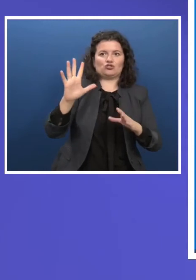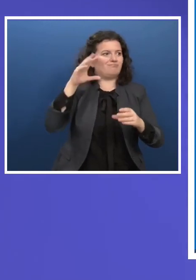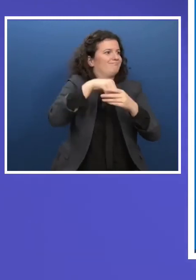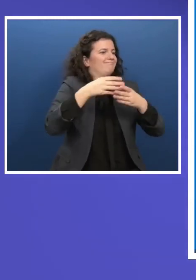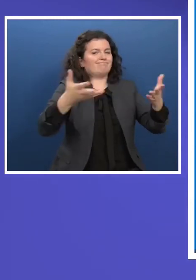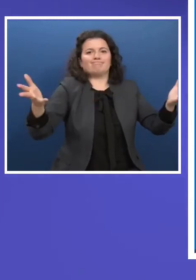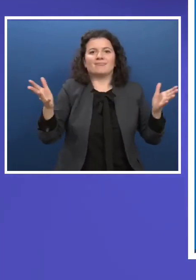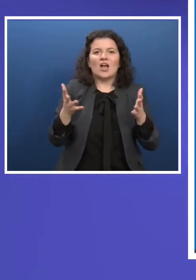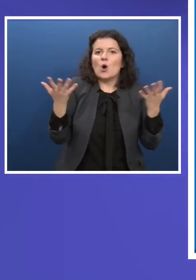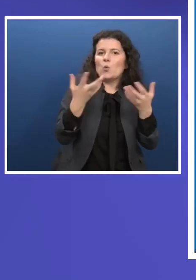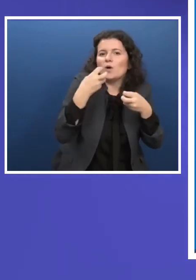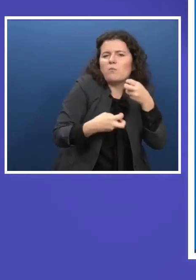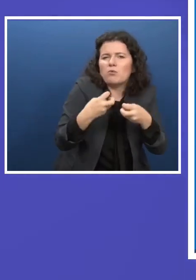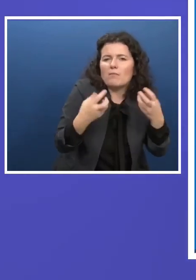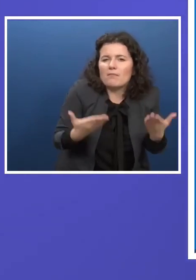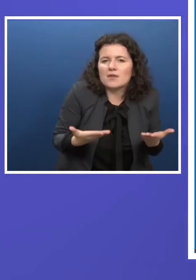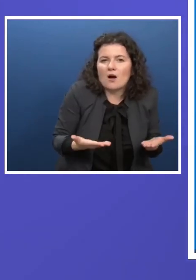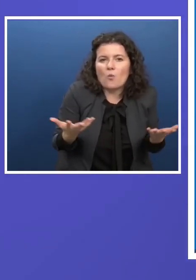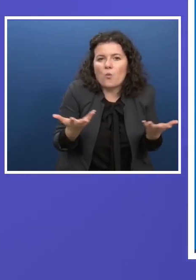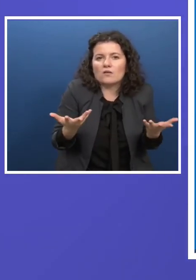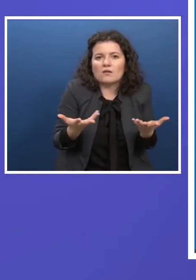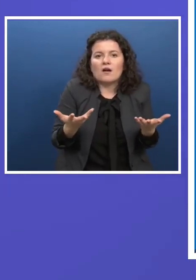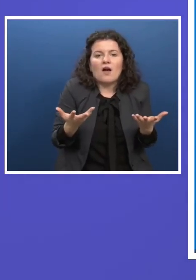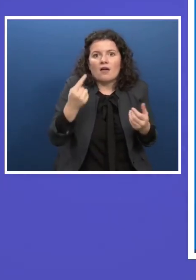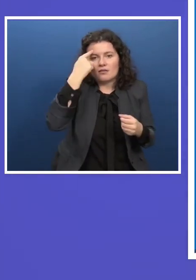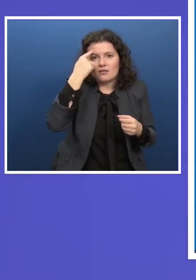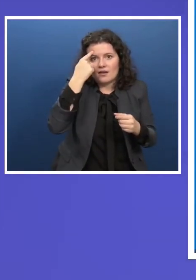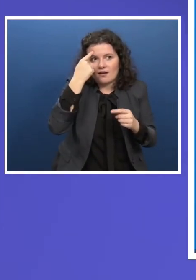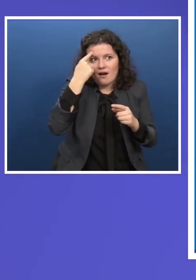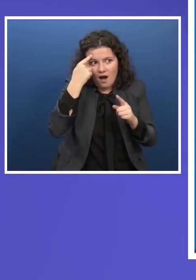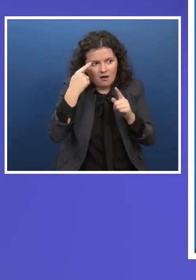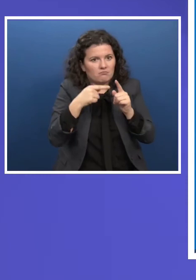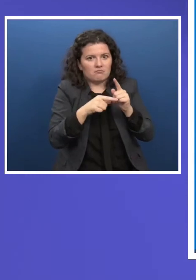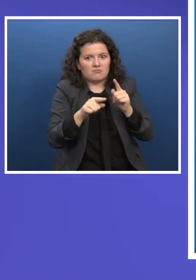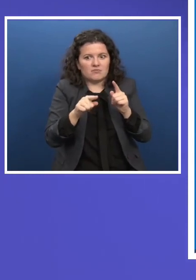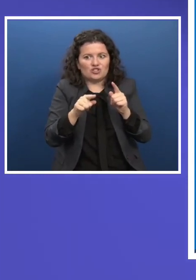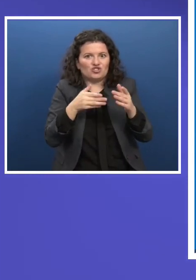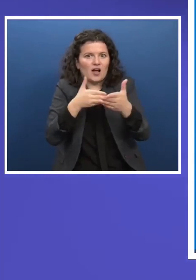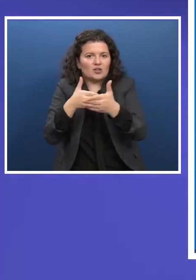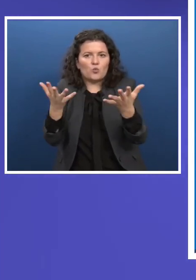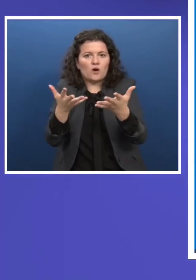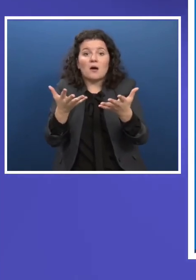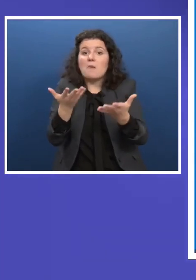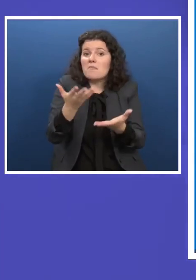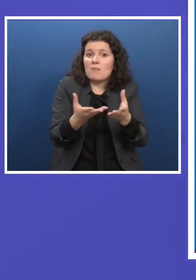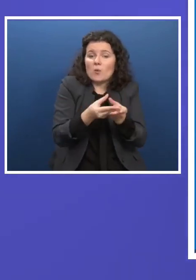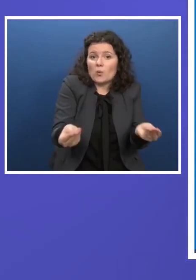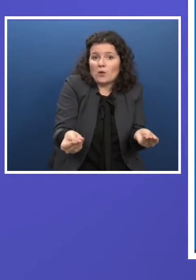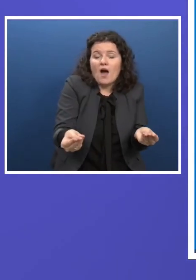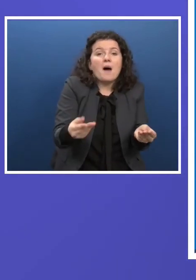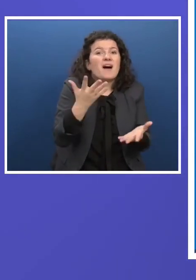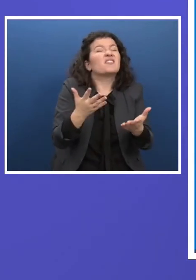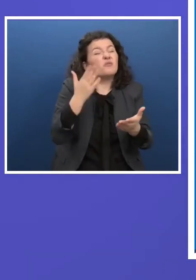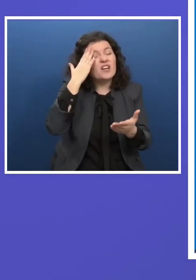think is going to create challenges for you? There shouldn't be any. While we do know that there are still many challenges